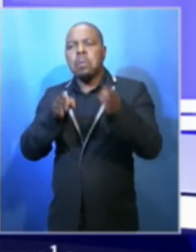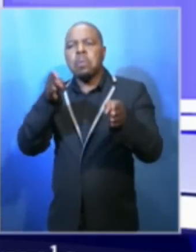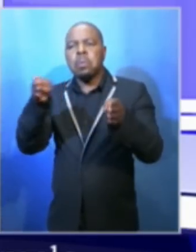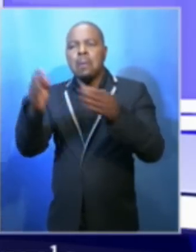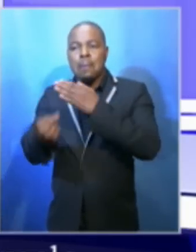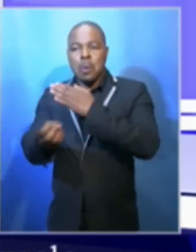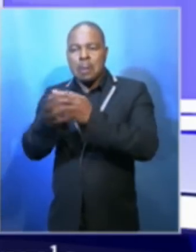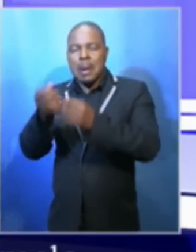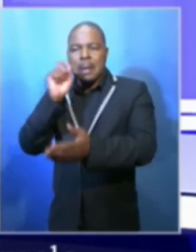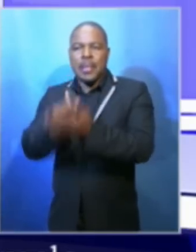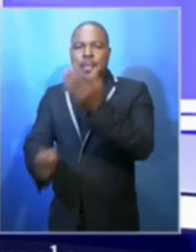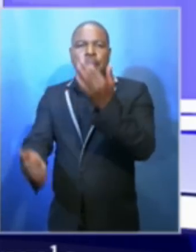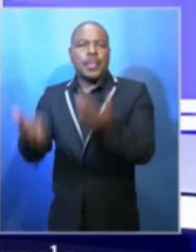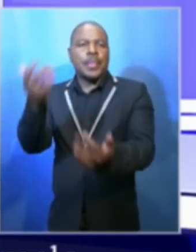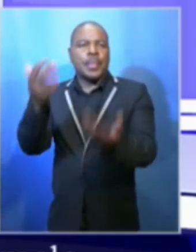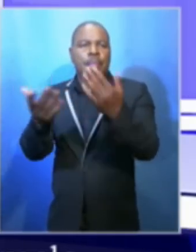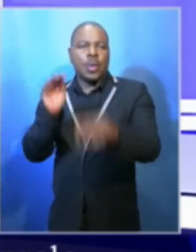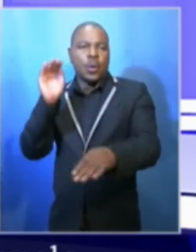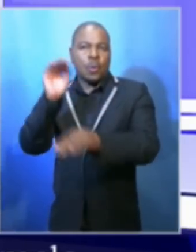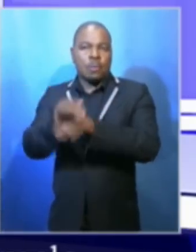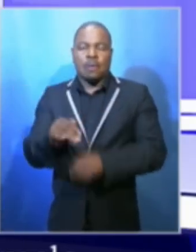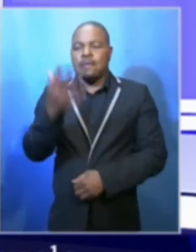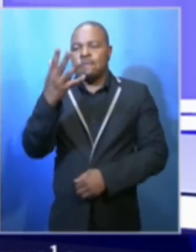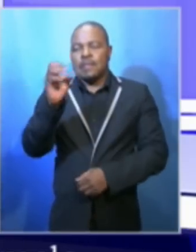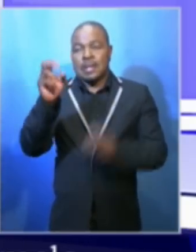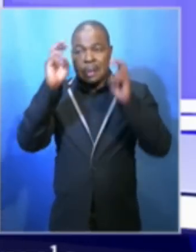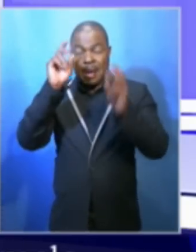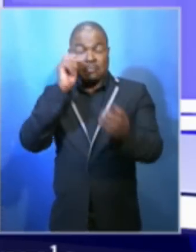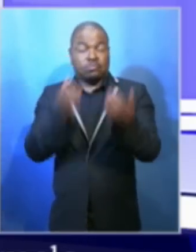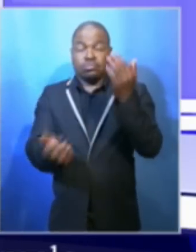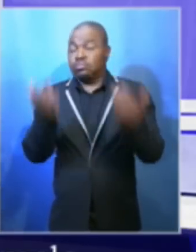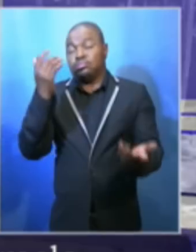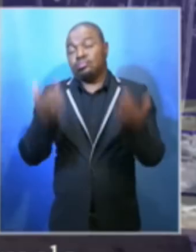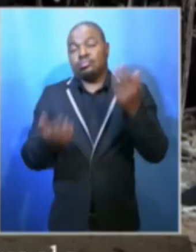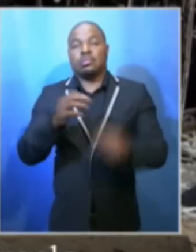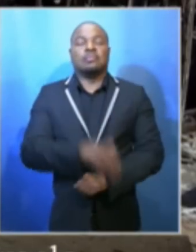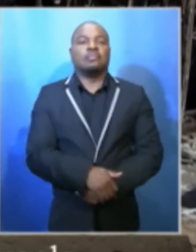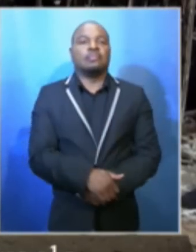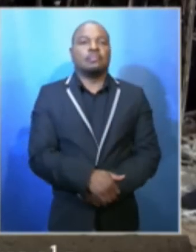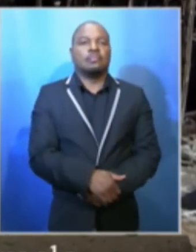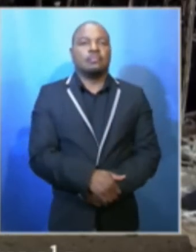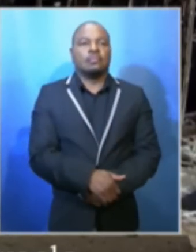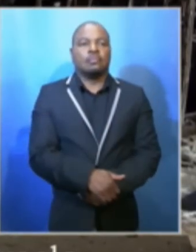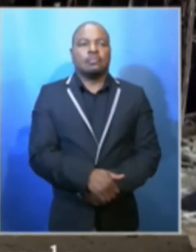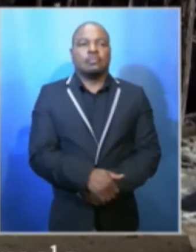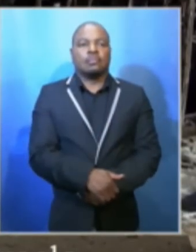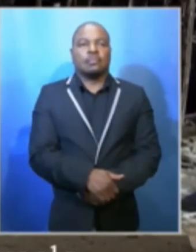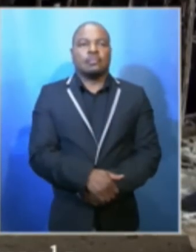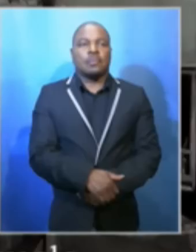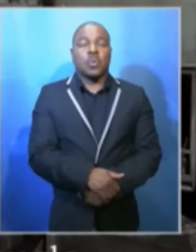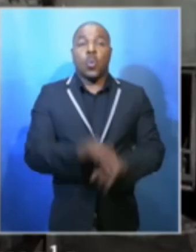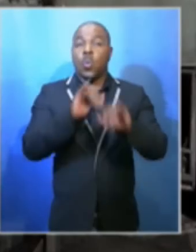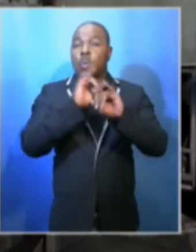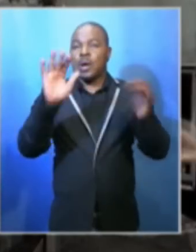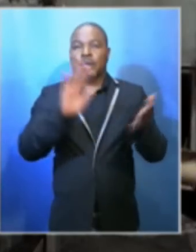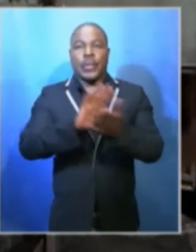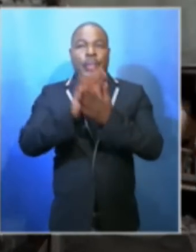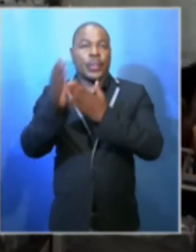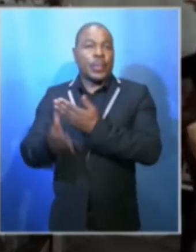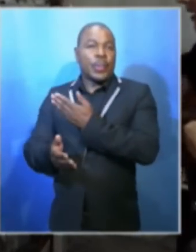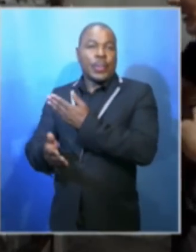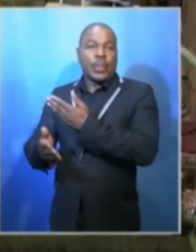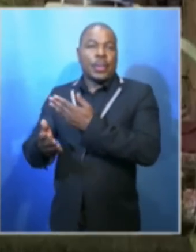fisa dibese di feta 50. Senyego e boisagang go ralala mafelo a